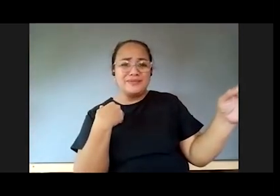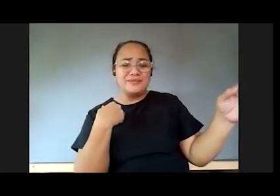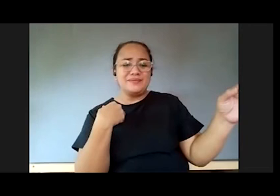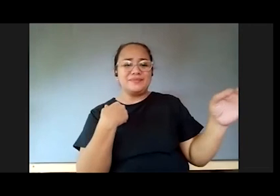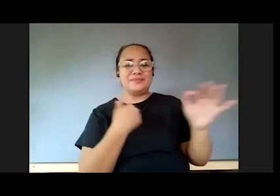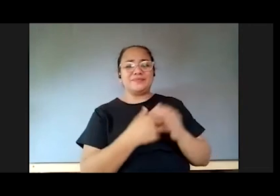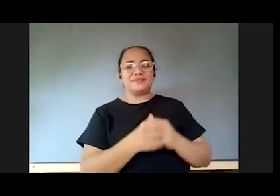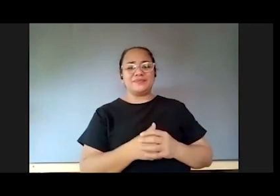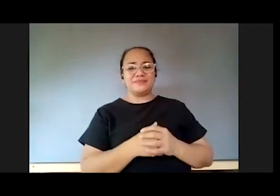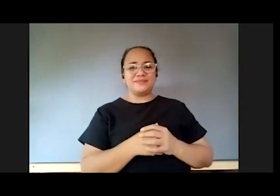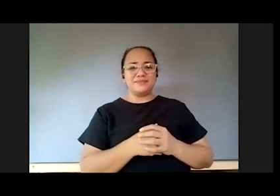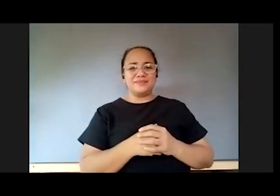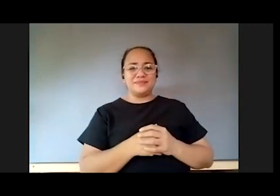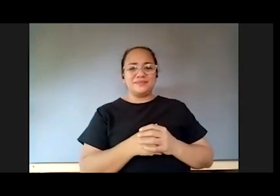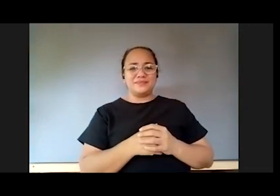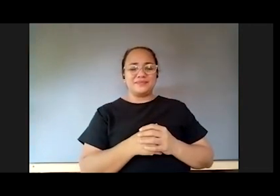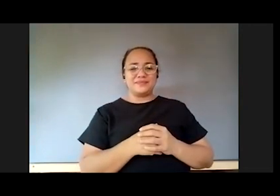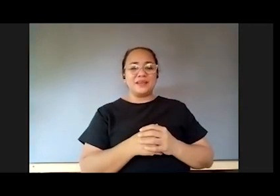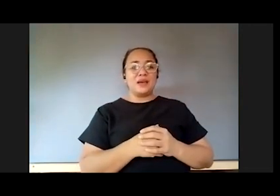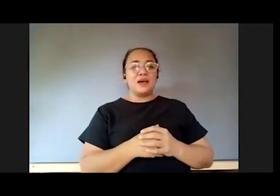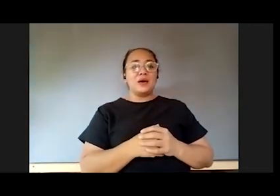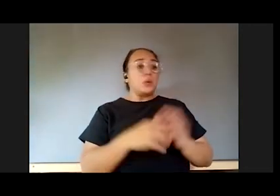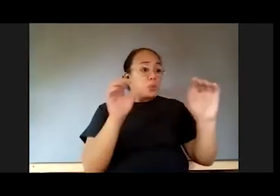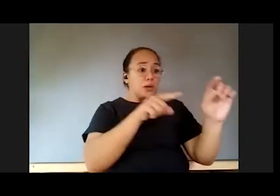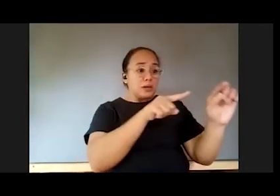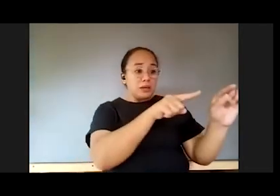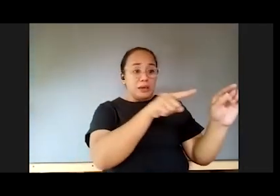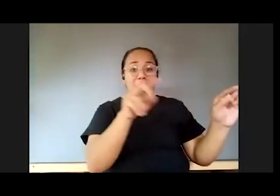And there's no non-manual have in these sentences.